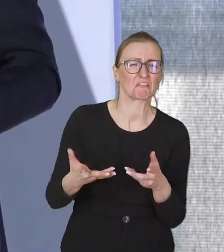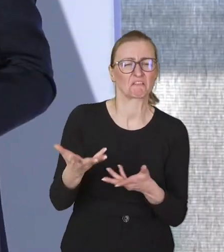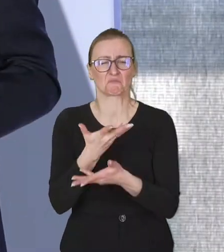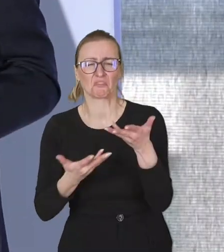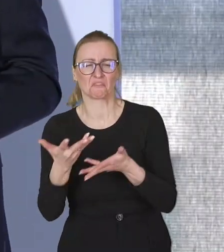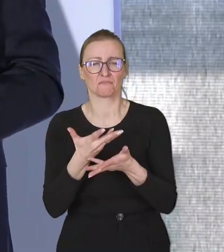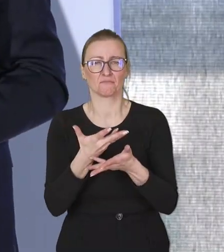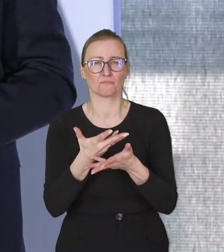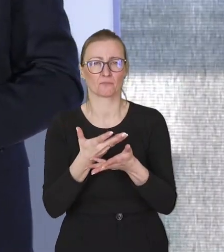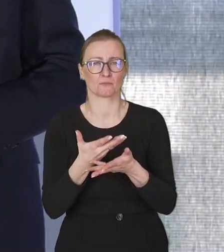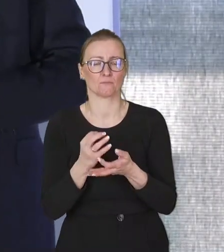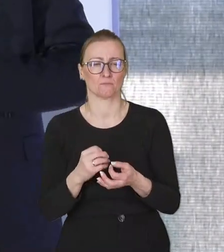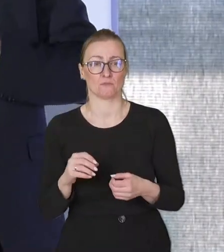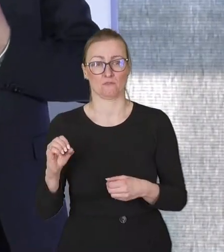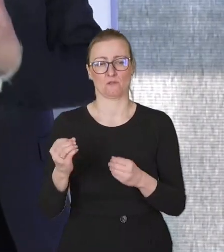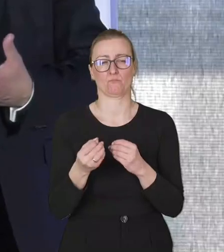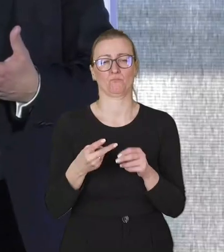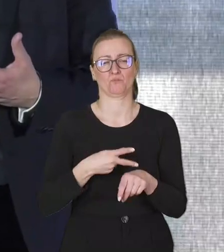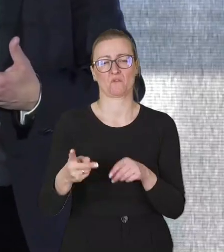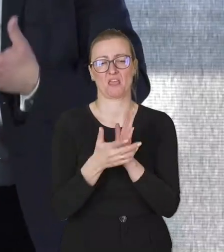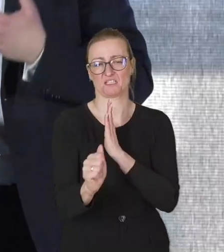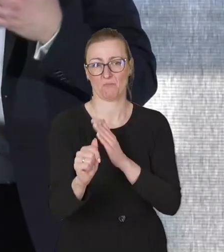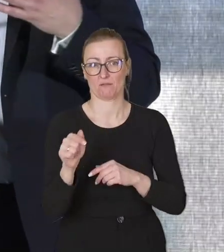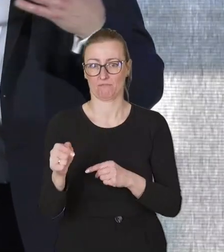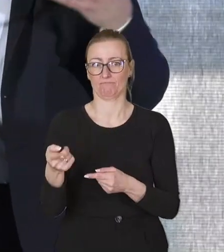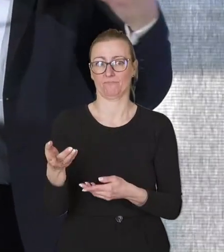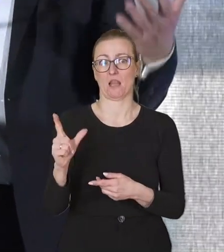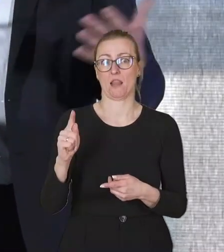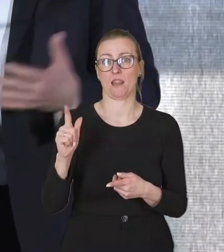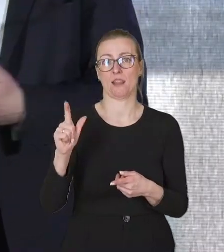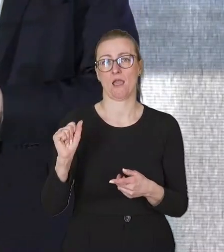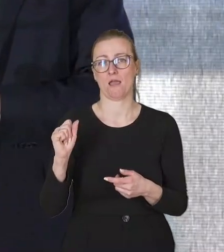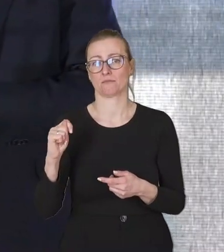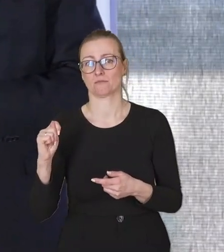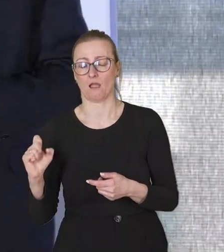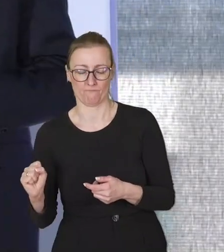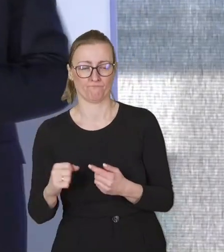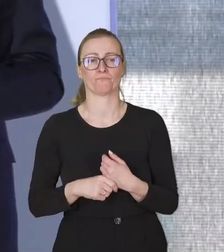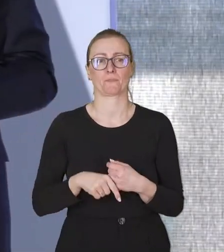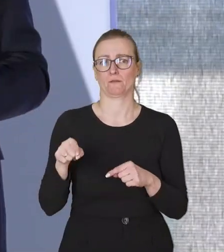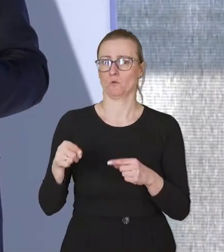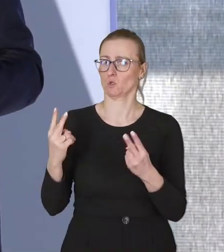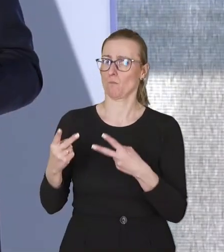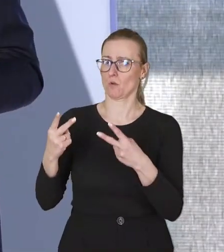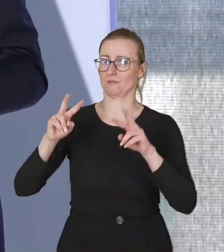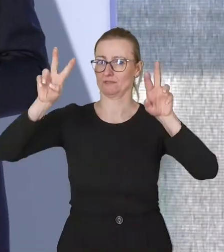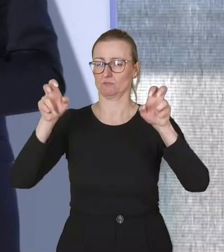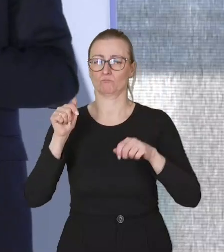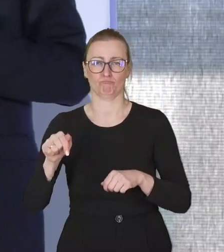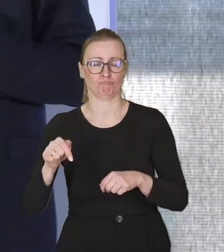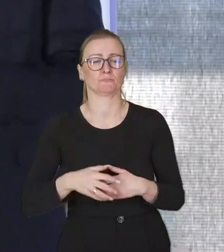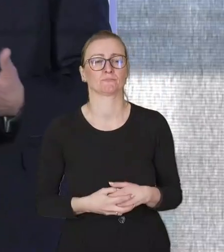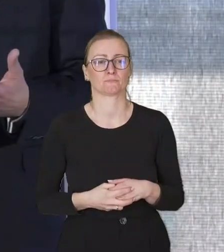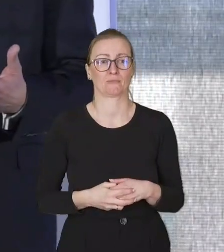issue. There is an issue and the question if the present setup, the present four freedoms